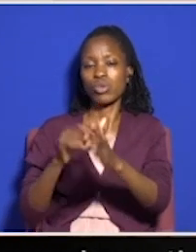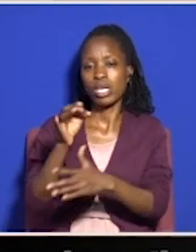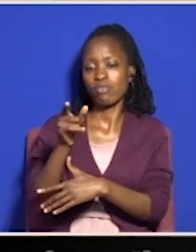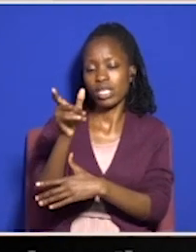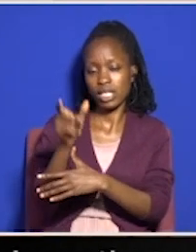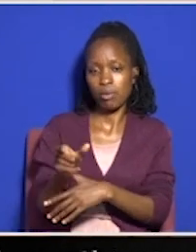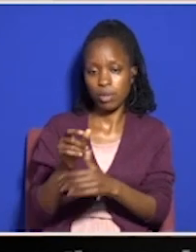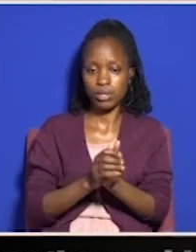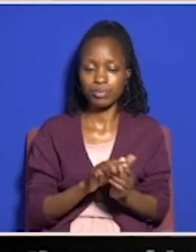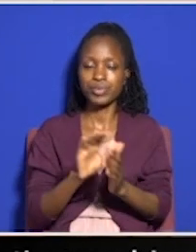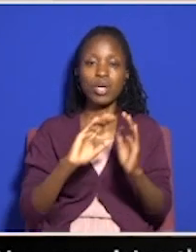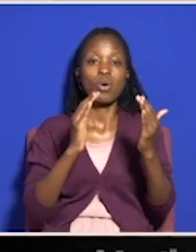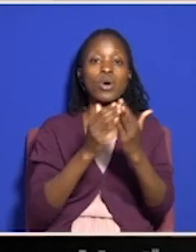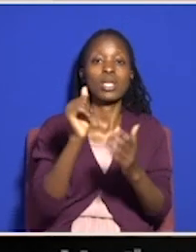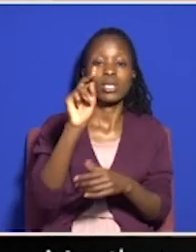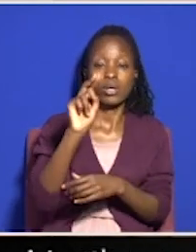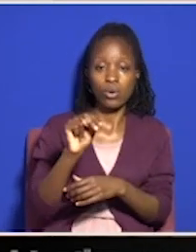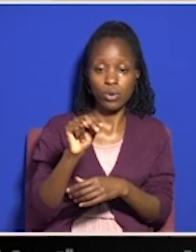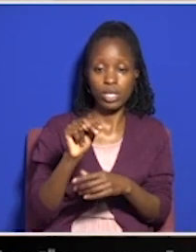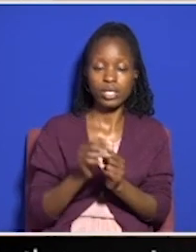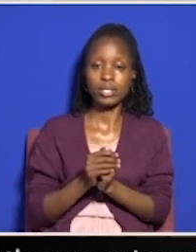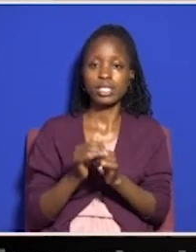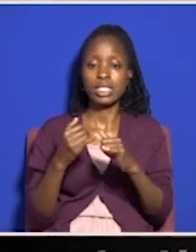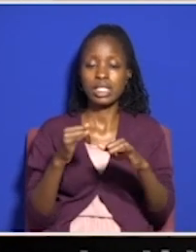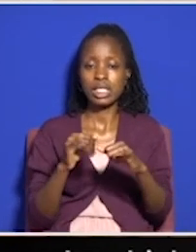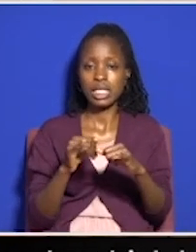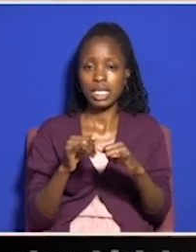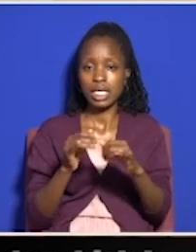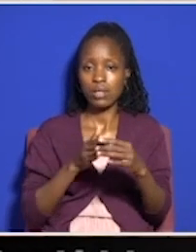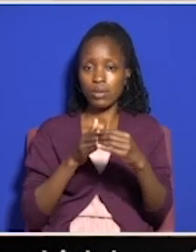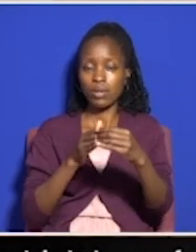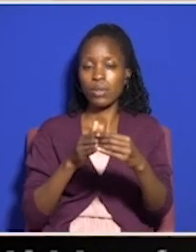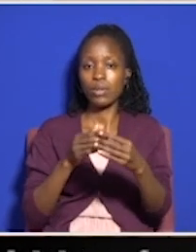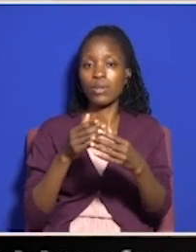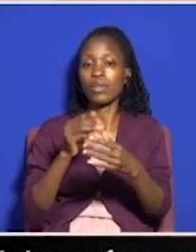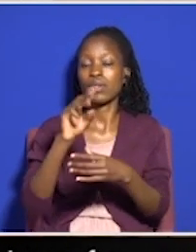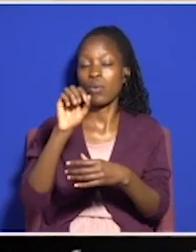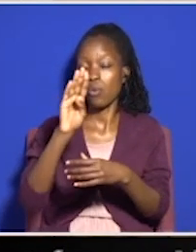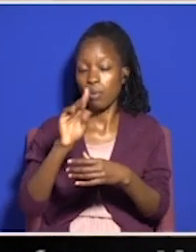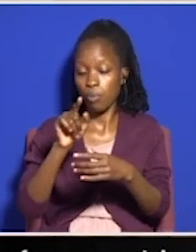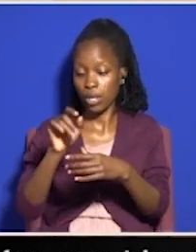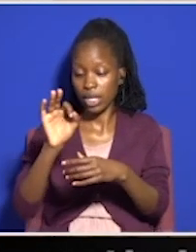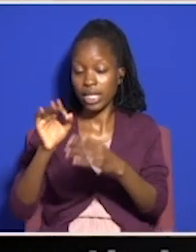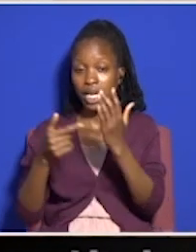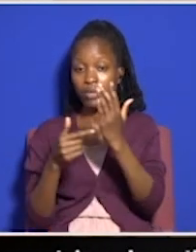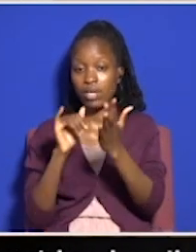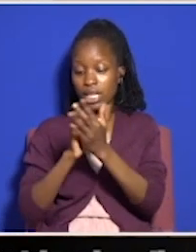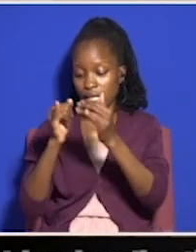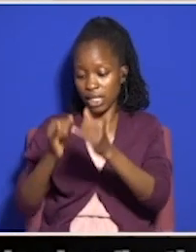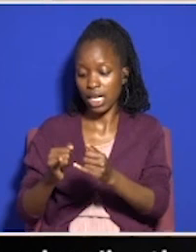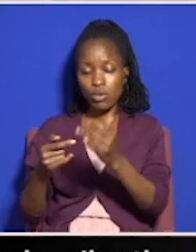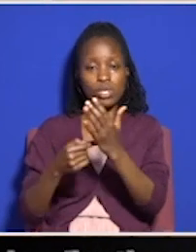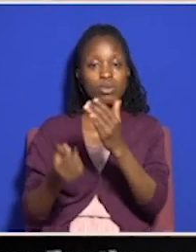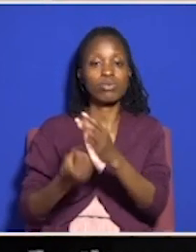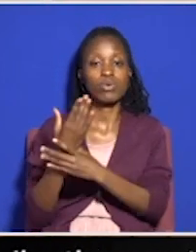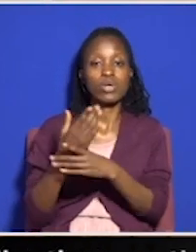Now, WorldCoin is in its effort is trying to spearhead the Web 0.30 technology, which is a new and emerging technology. When we look at